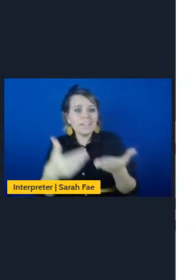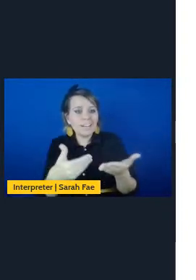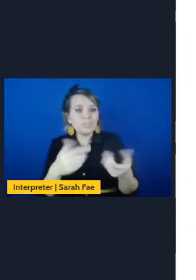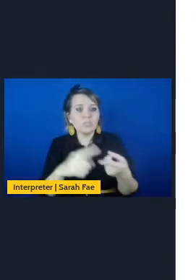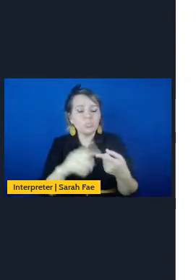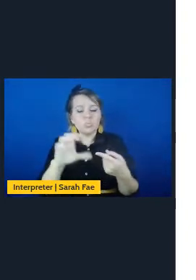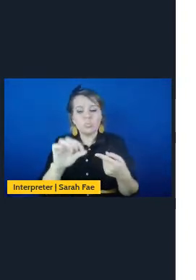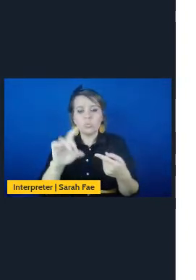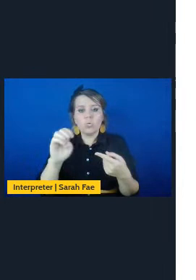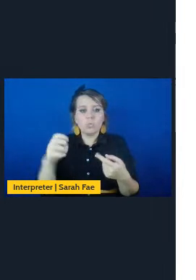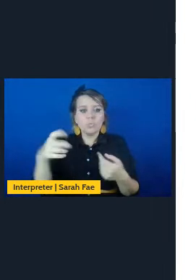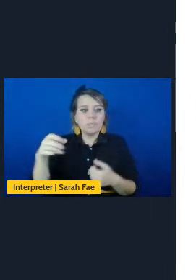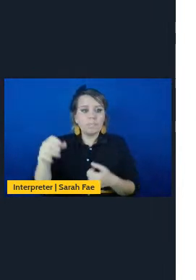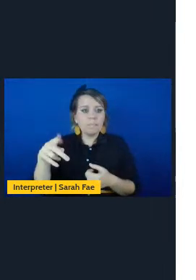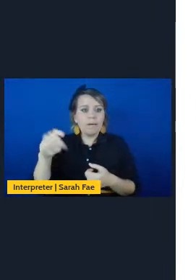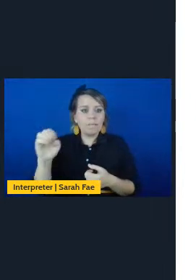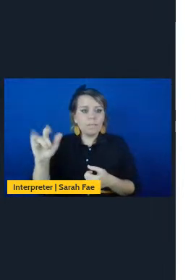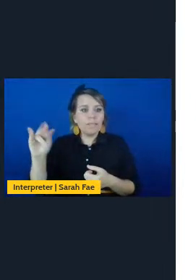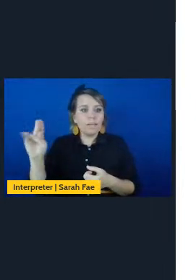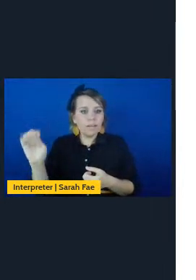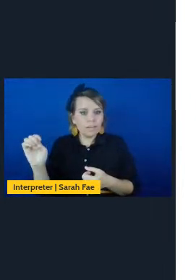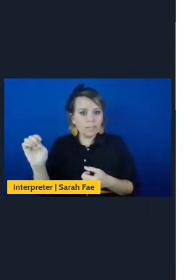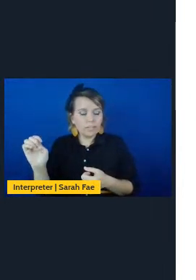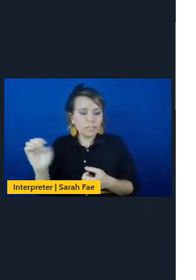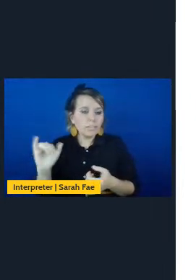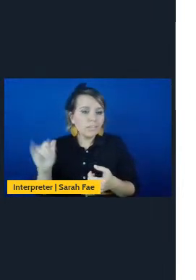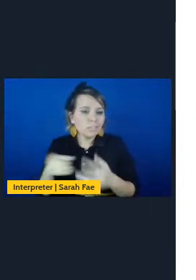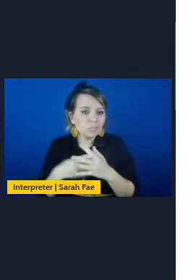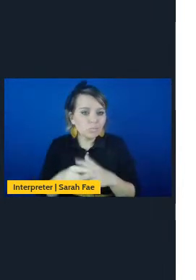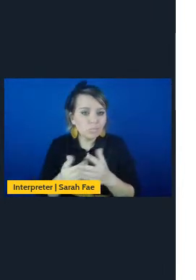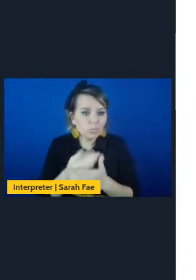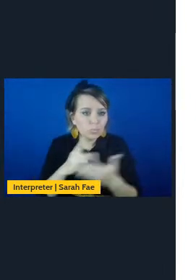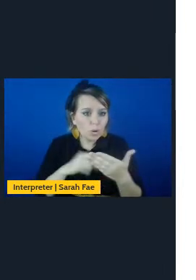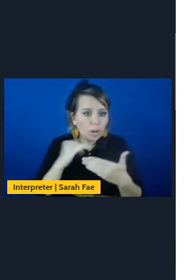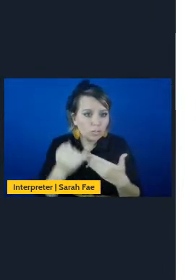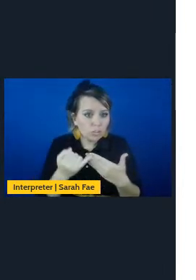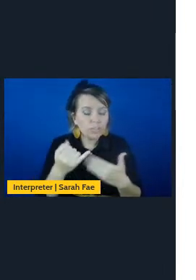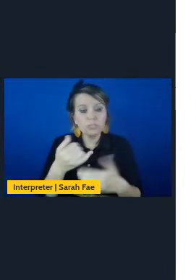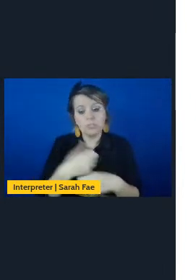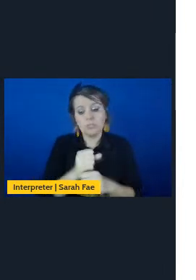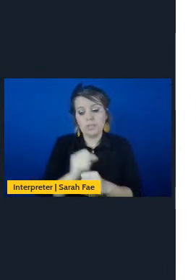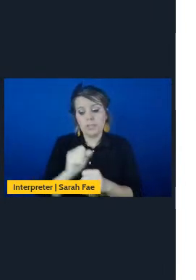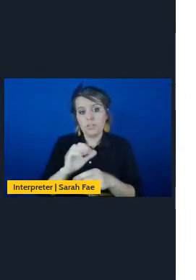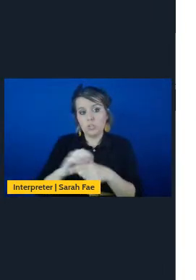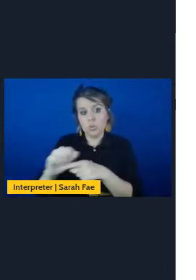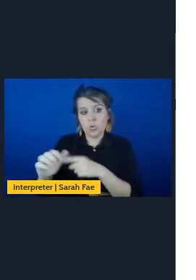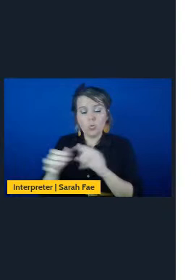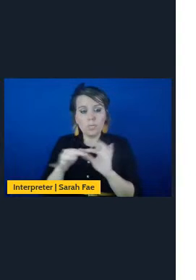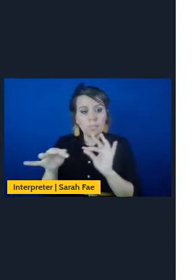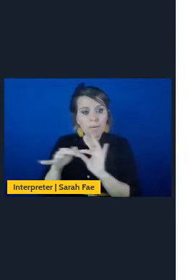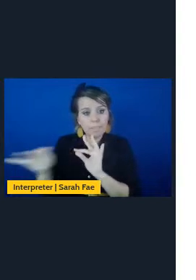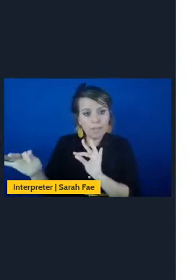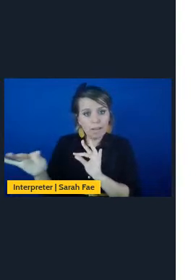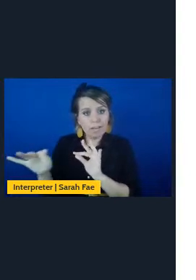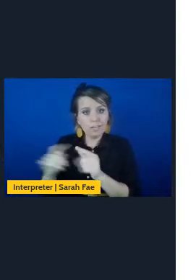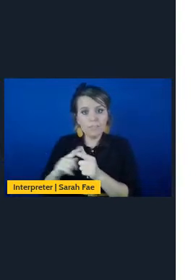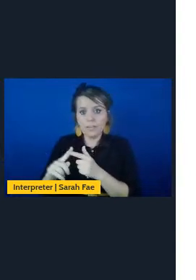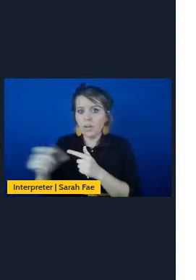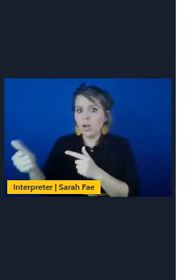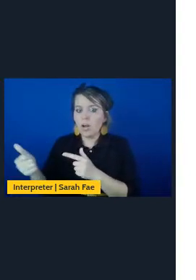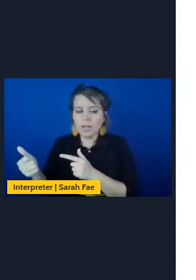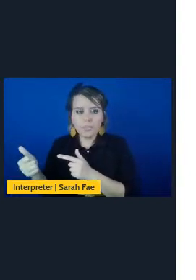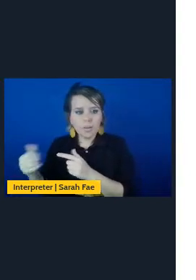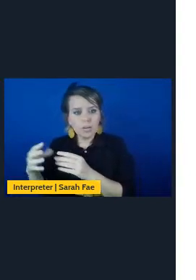So starting new project with creating not only code pipeline, but also a bunch of other things is not fun and